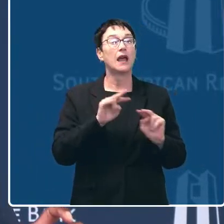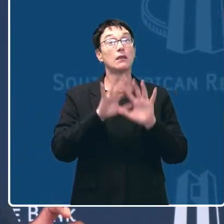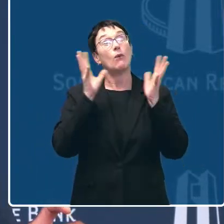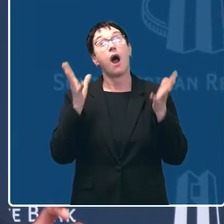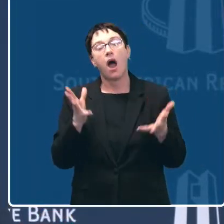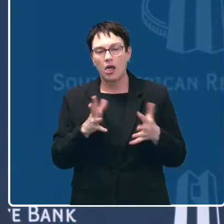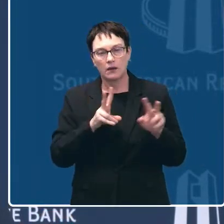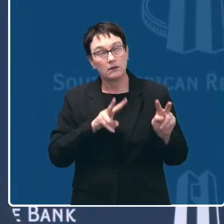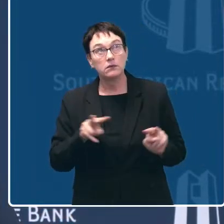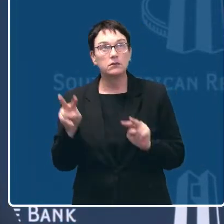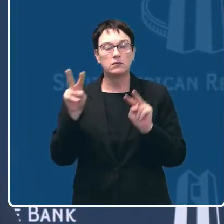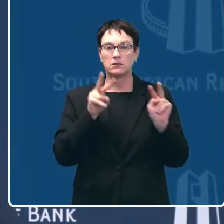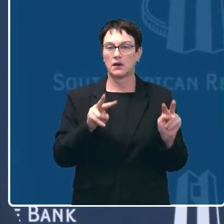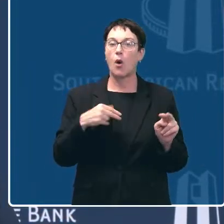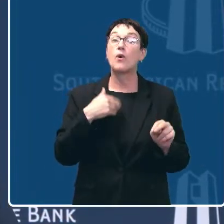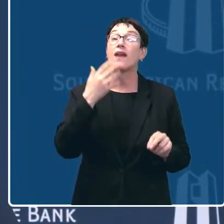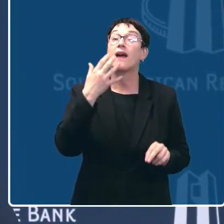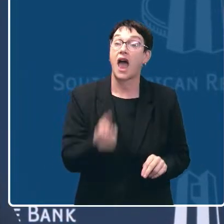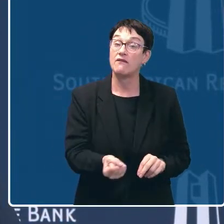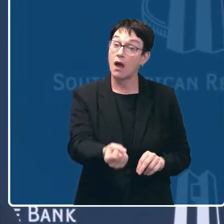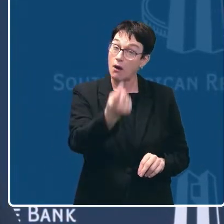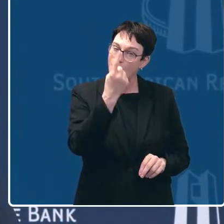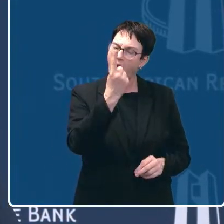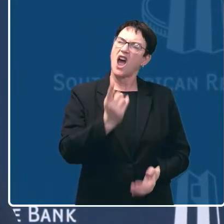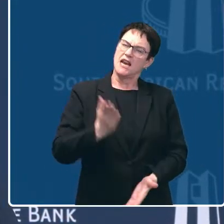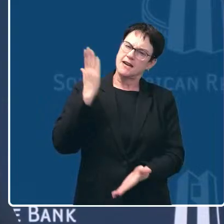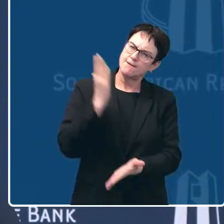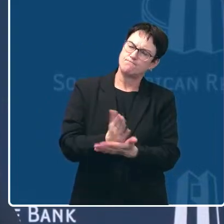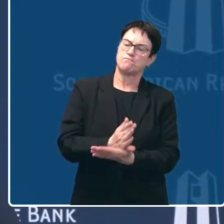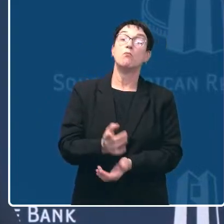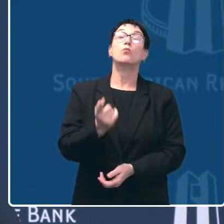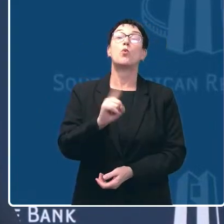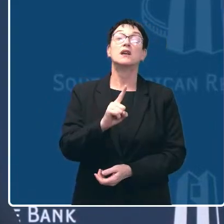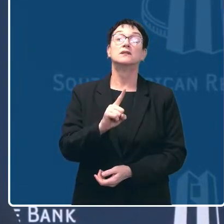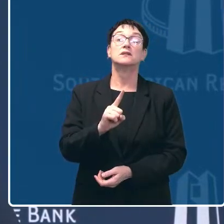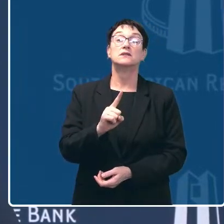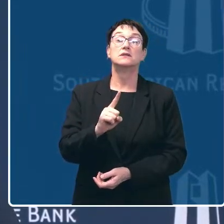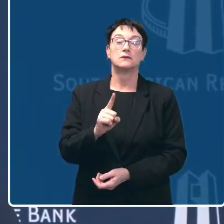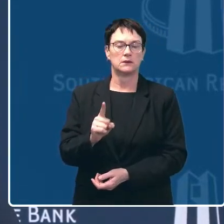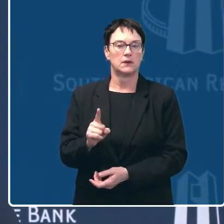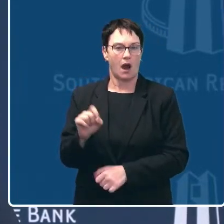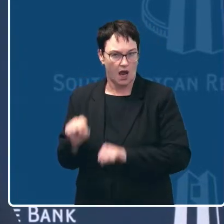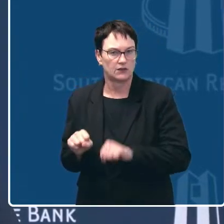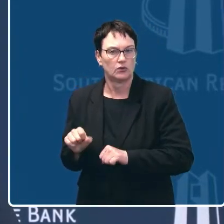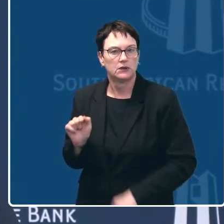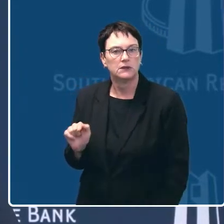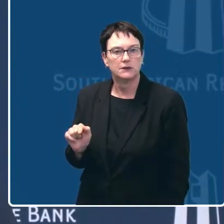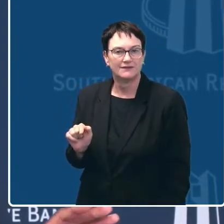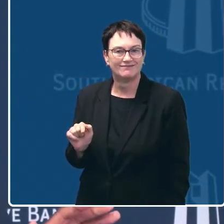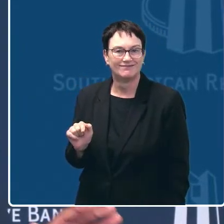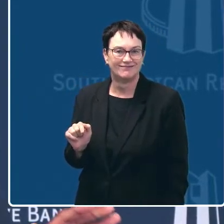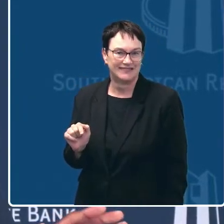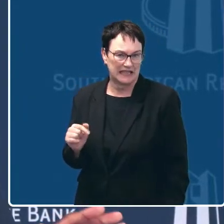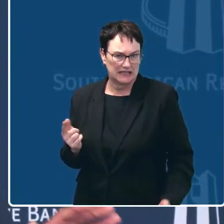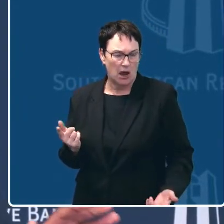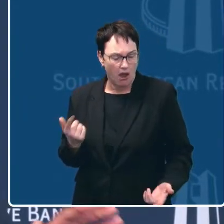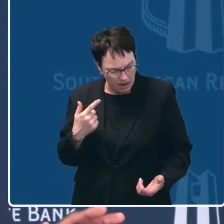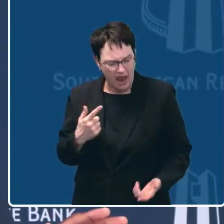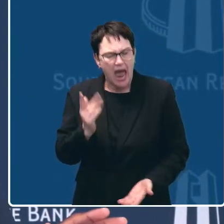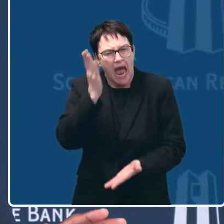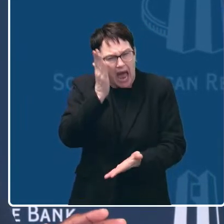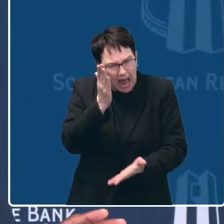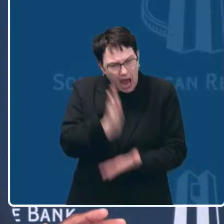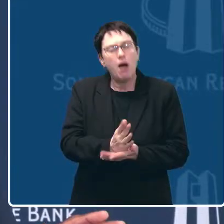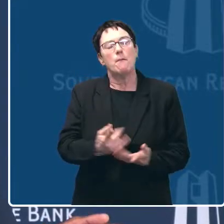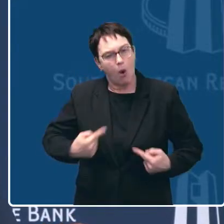one thing that is certain is that uncertainty is here with us. That is the one certainty we